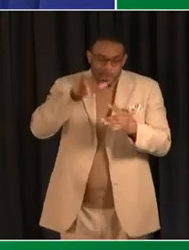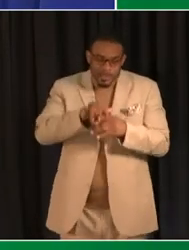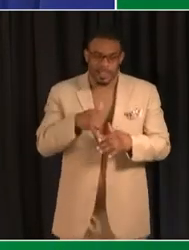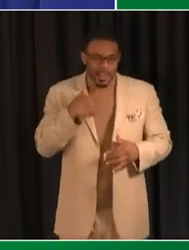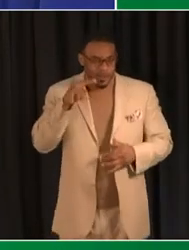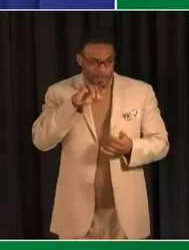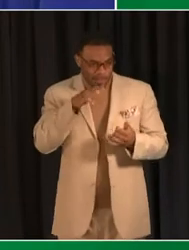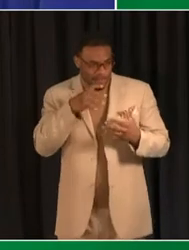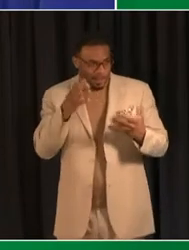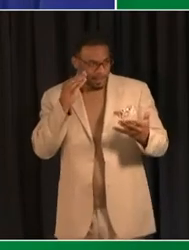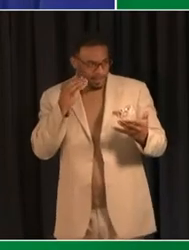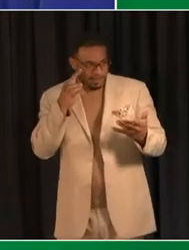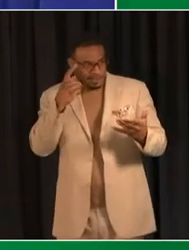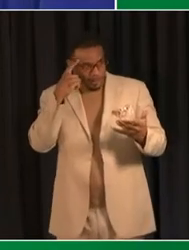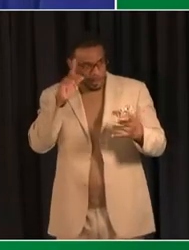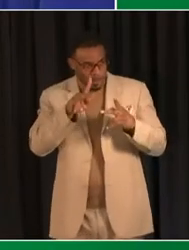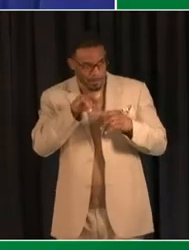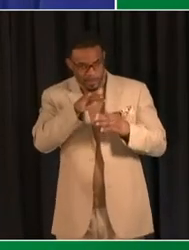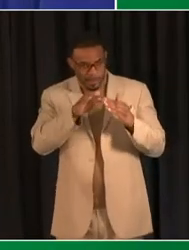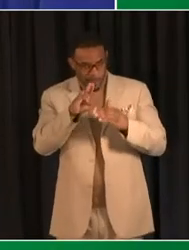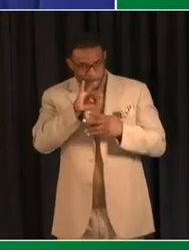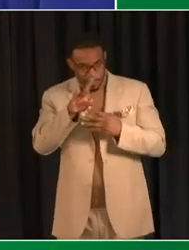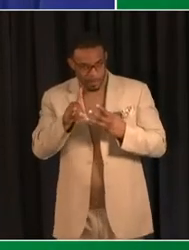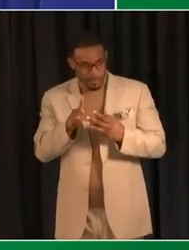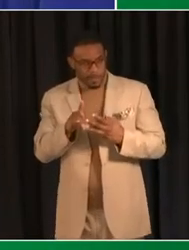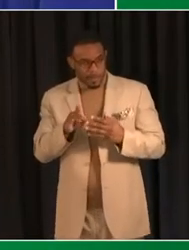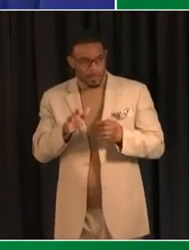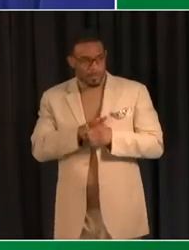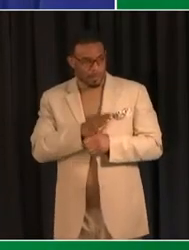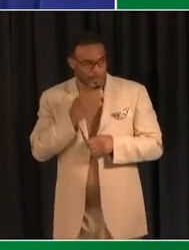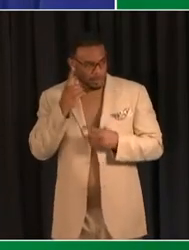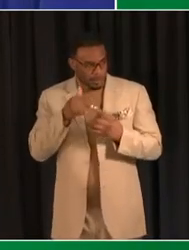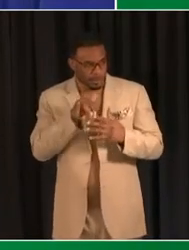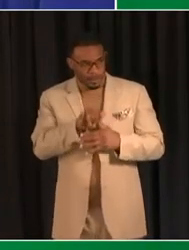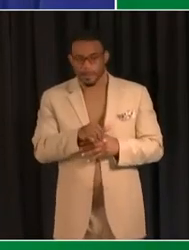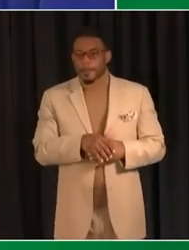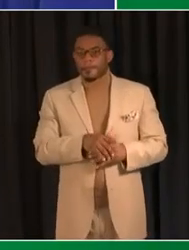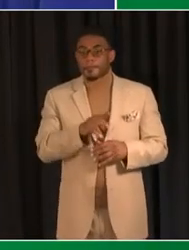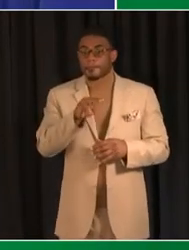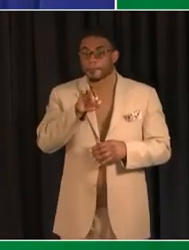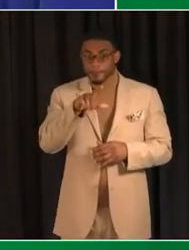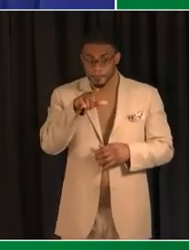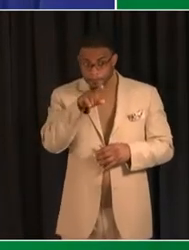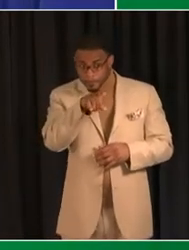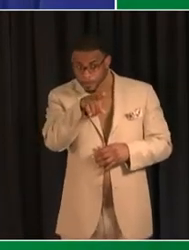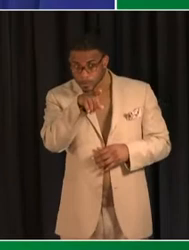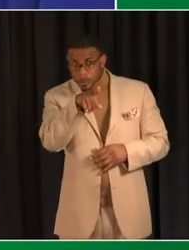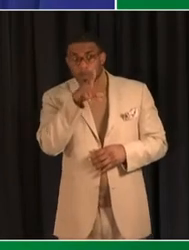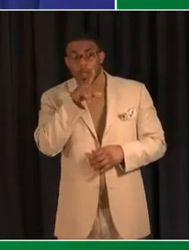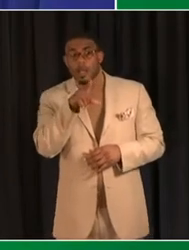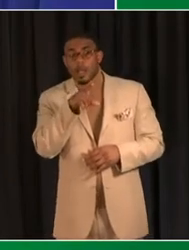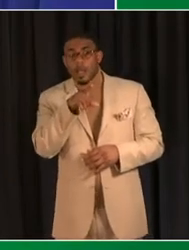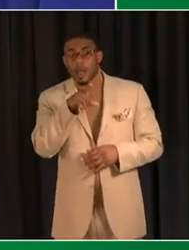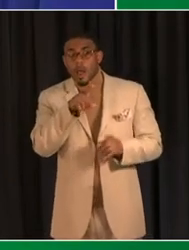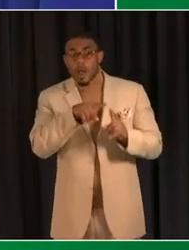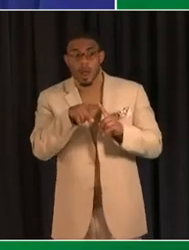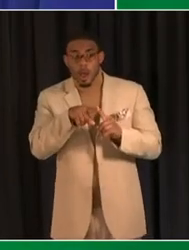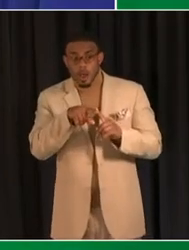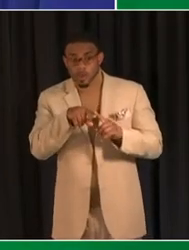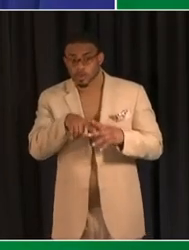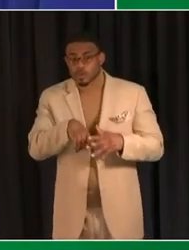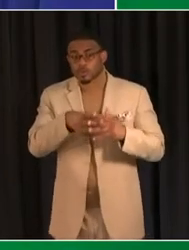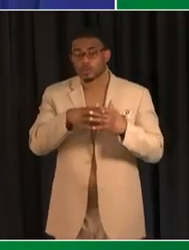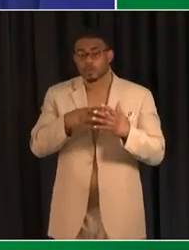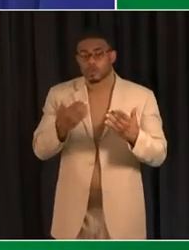that. I know Neil has a lot of smart people at the downtown BID who will help us think through that. But Neil, you are